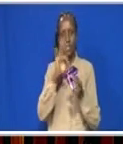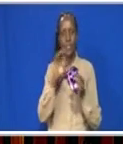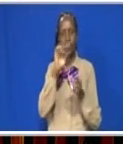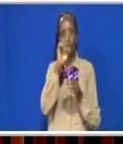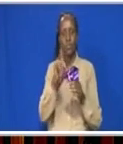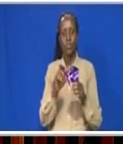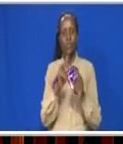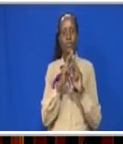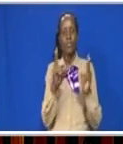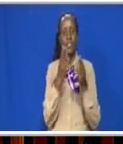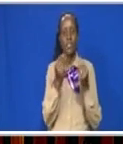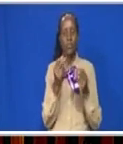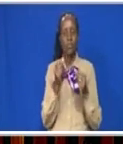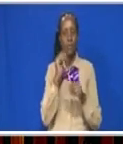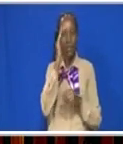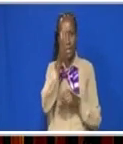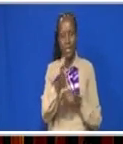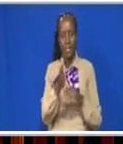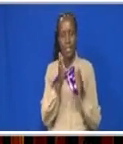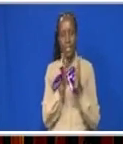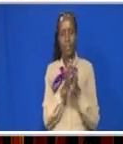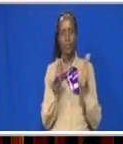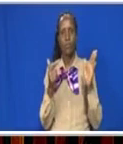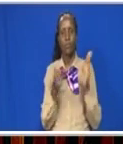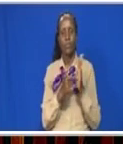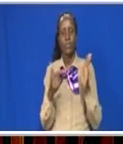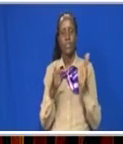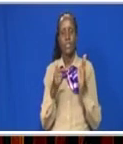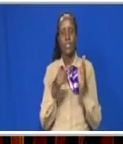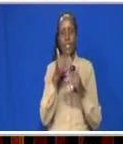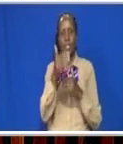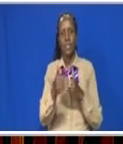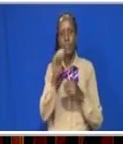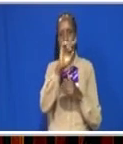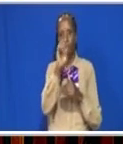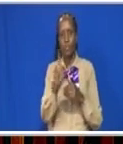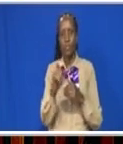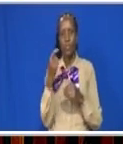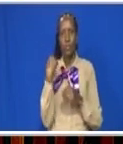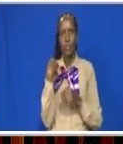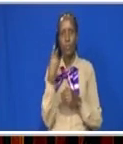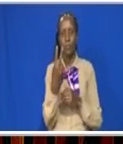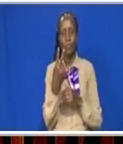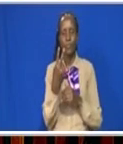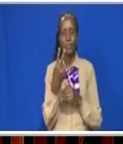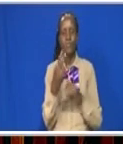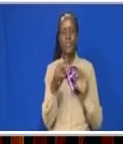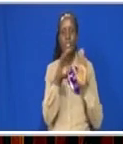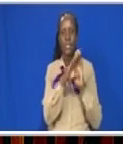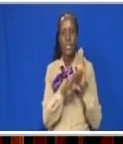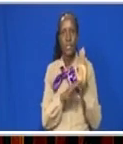very simple, straightforward, and to the point. We move to the next question. Question number two.